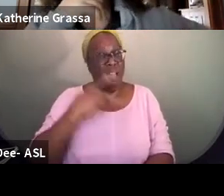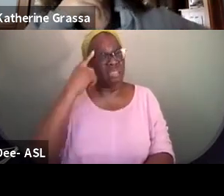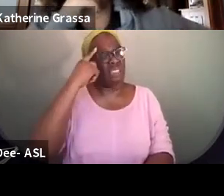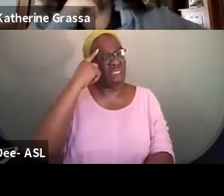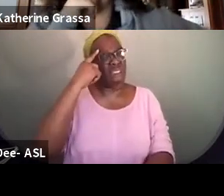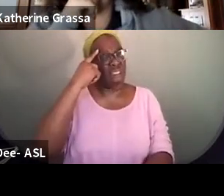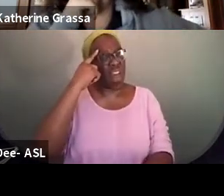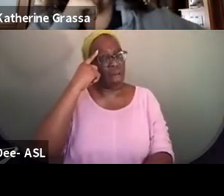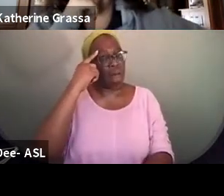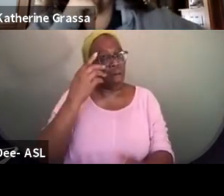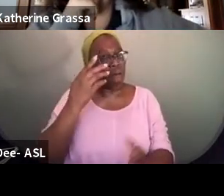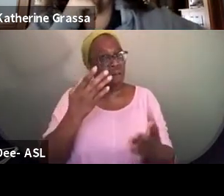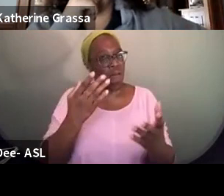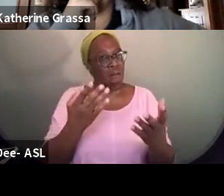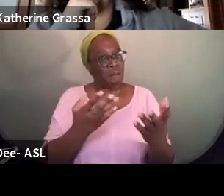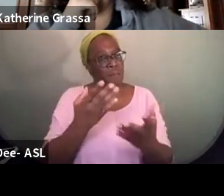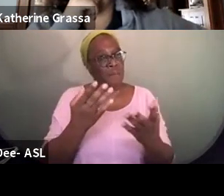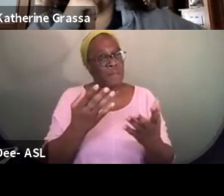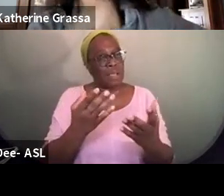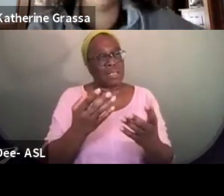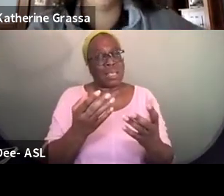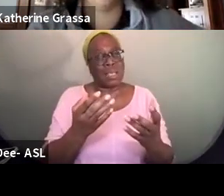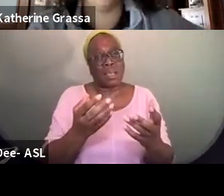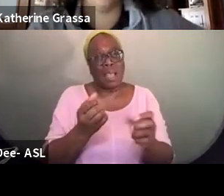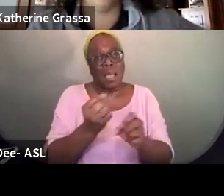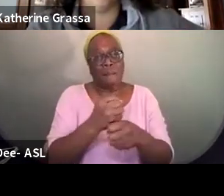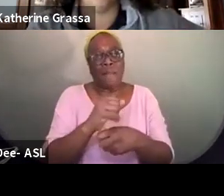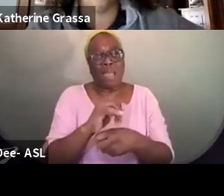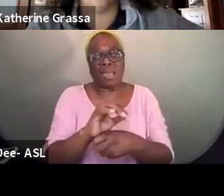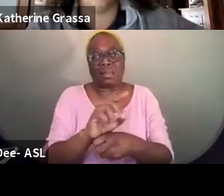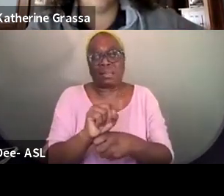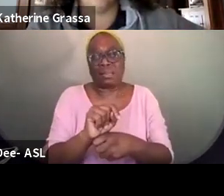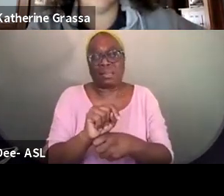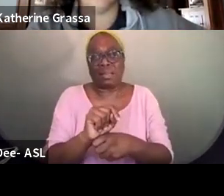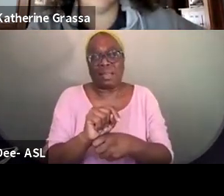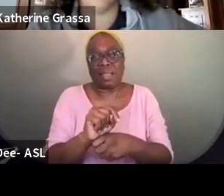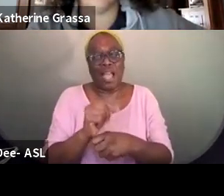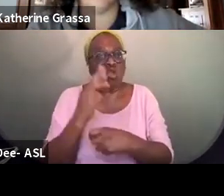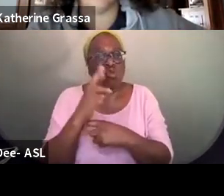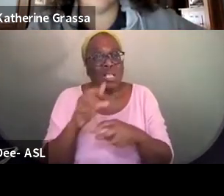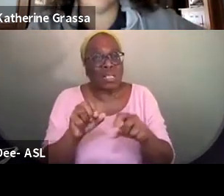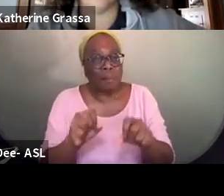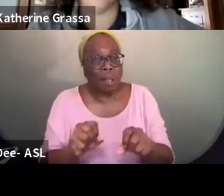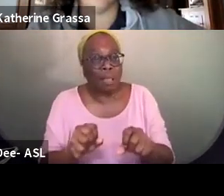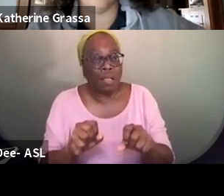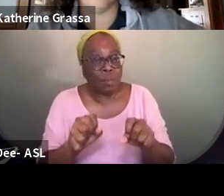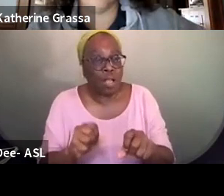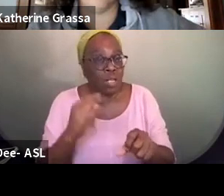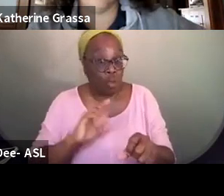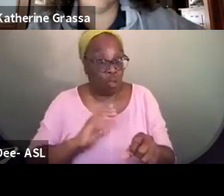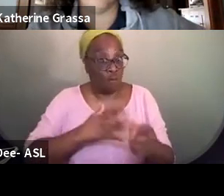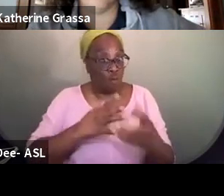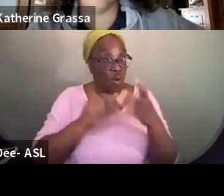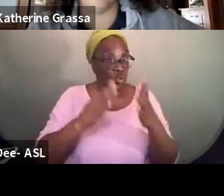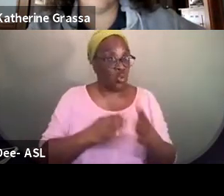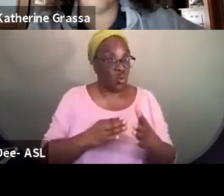let's make this as reasonable as possible on our students, such that if